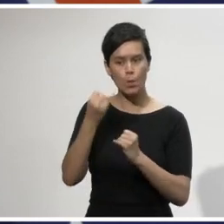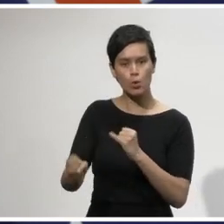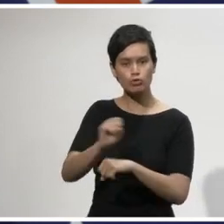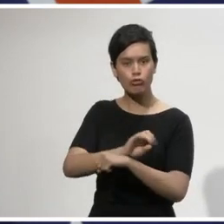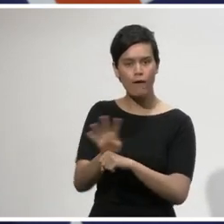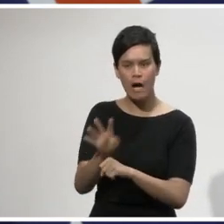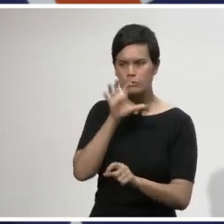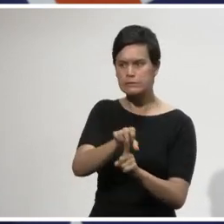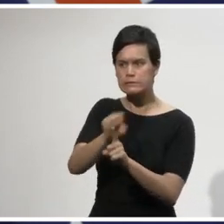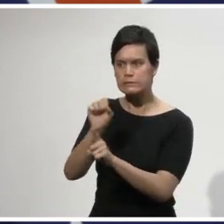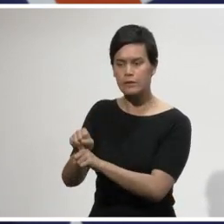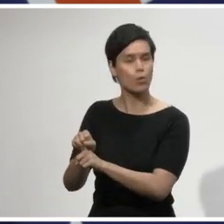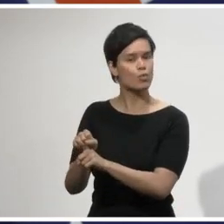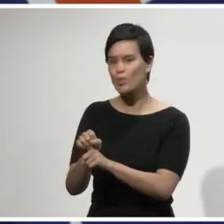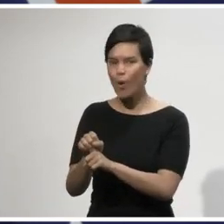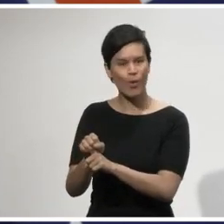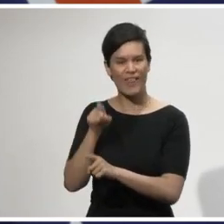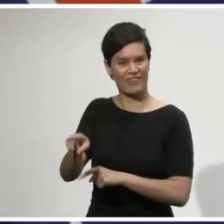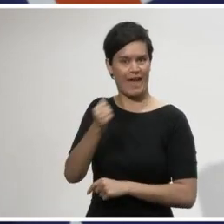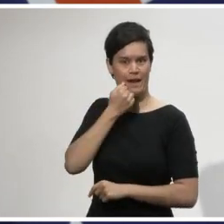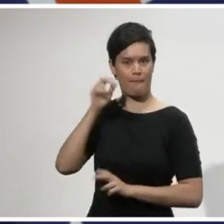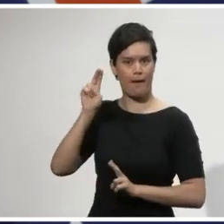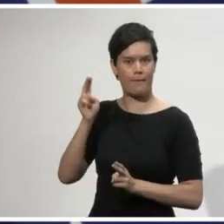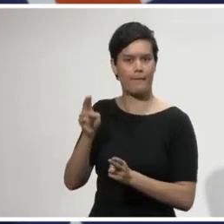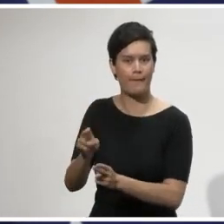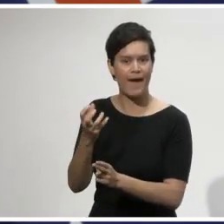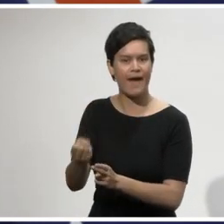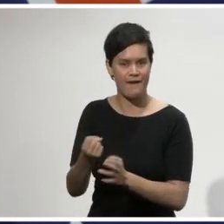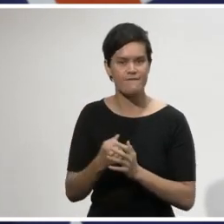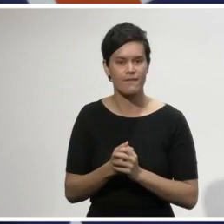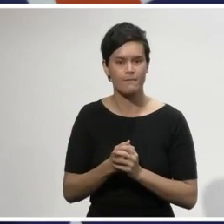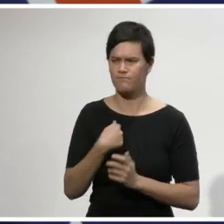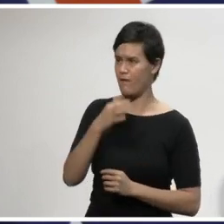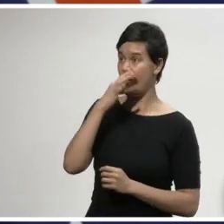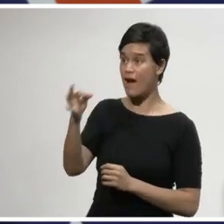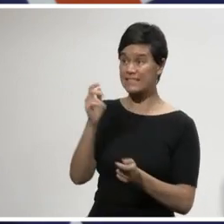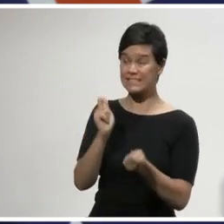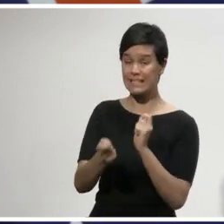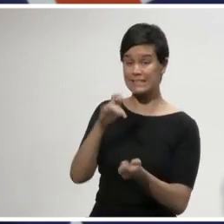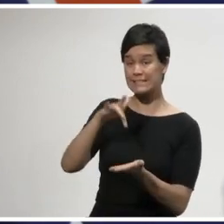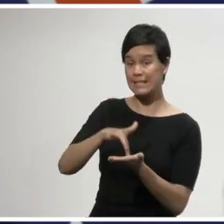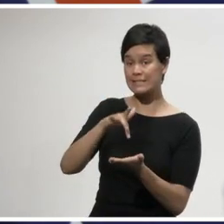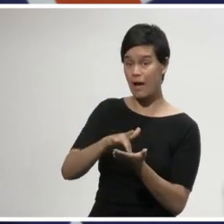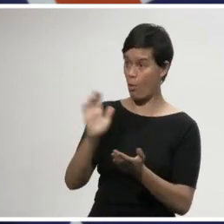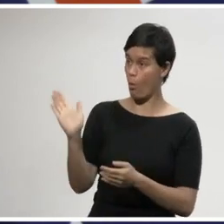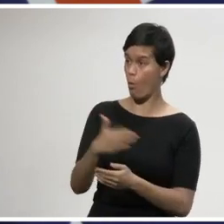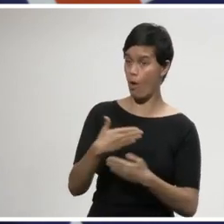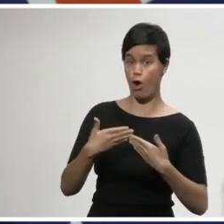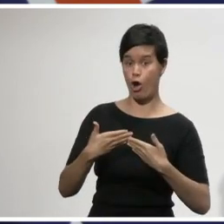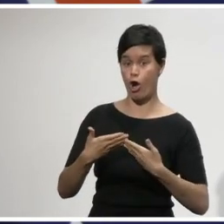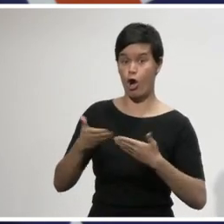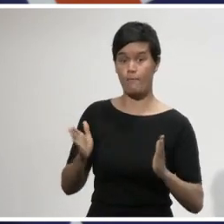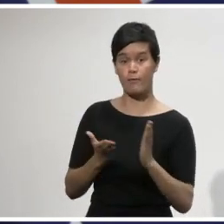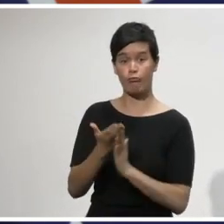increase in the cases being reported. Are all the centres going to remain open though over the Easter weekend, or are some of them going to